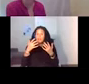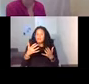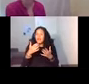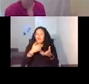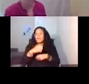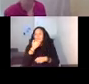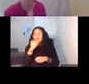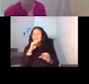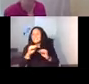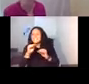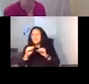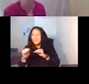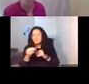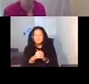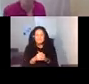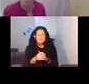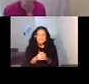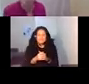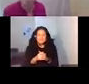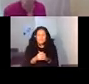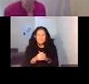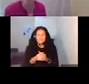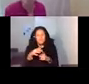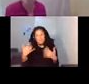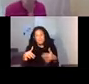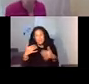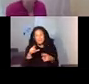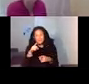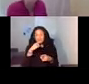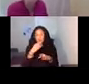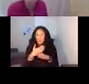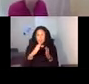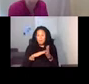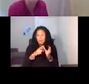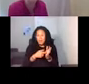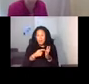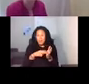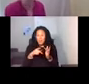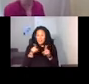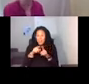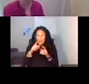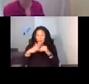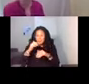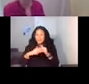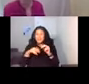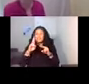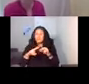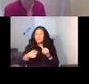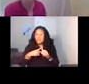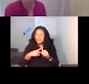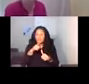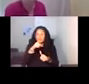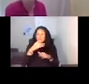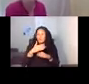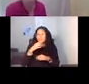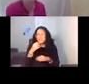teacher. So that was amazing. She was in Marconi's, working in the same building as Florence Attridge, but she was there in the 70s,